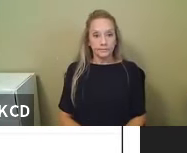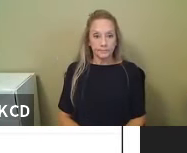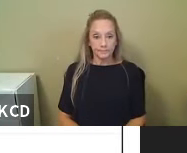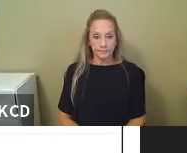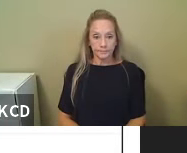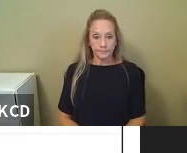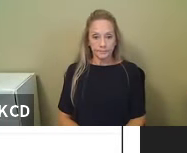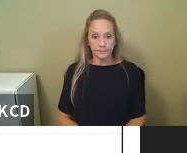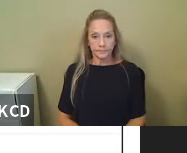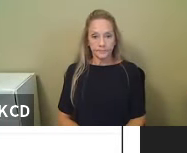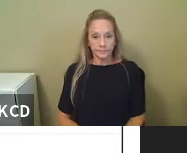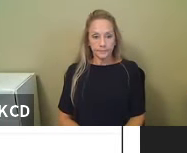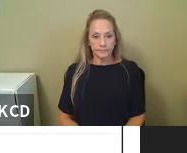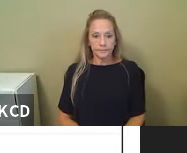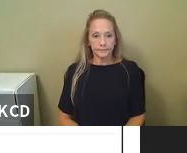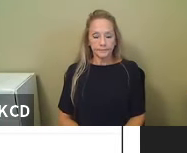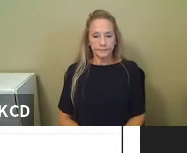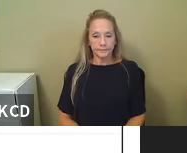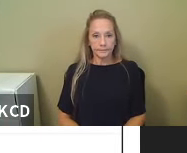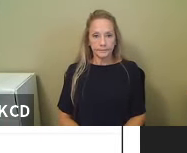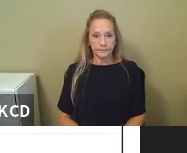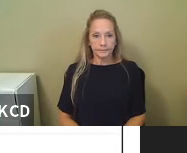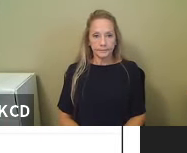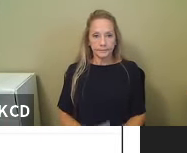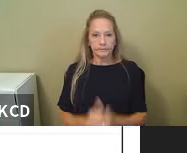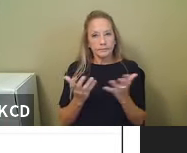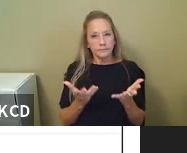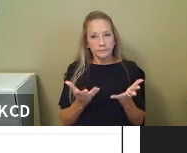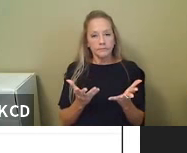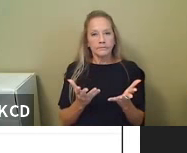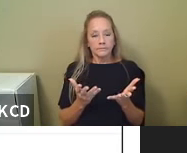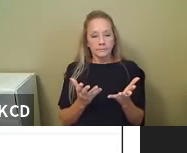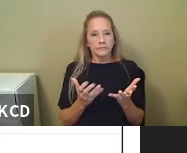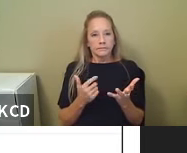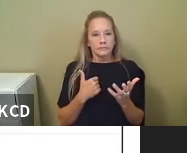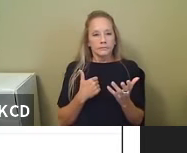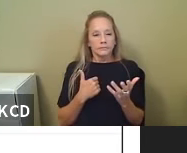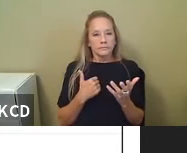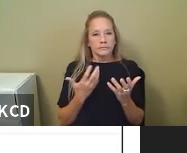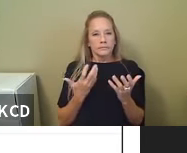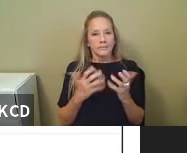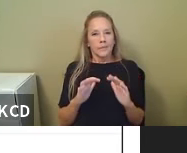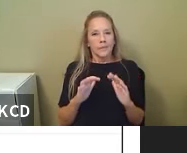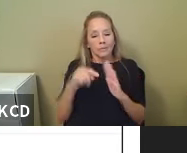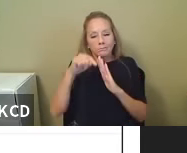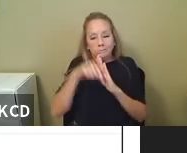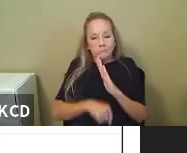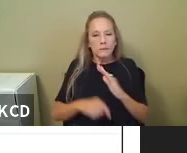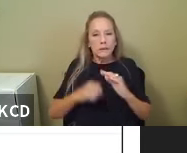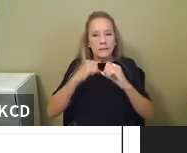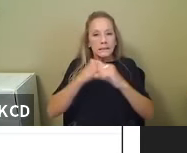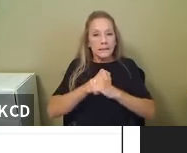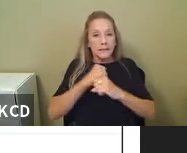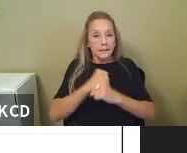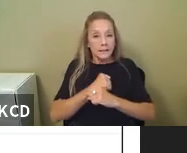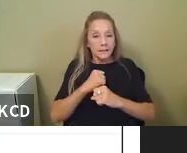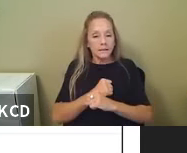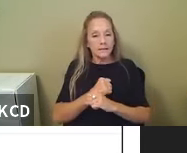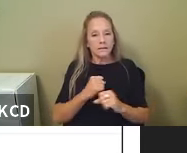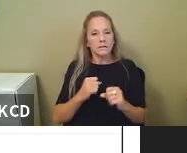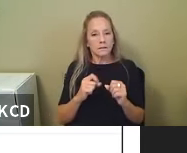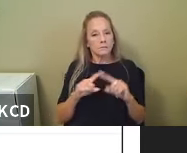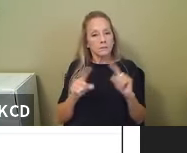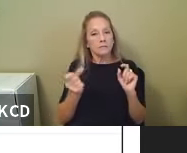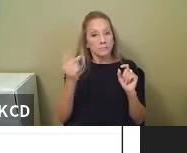So essentially, and I don't want to get too far in the statistical weeds here, but the